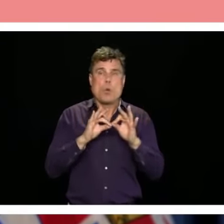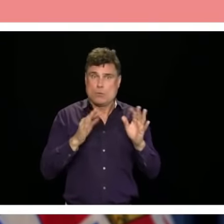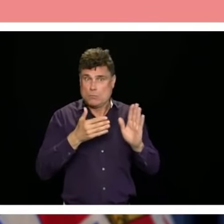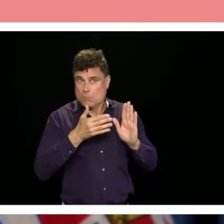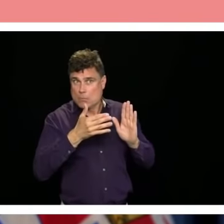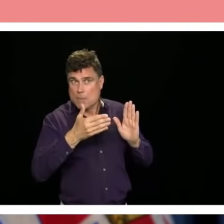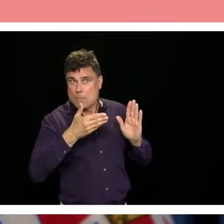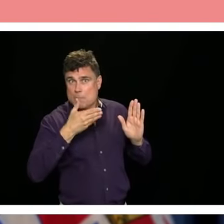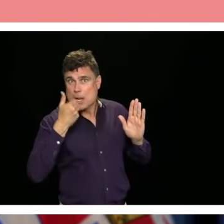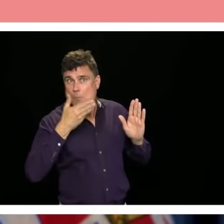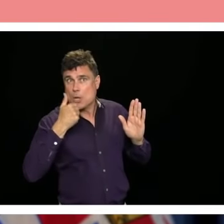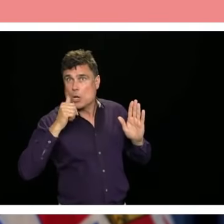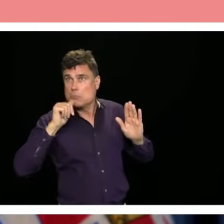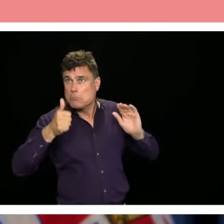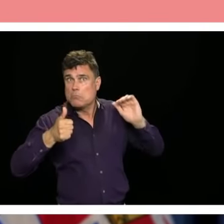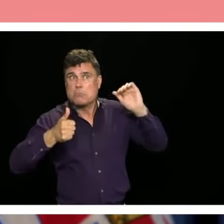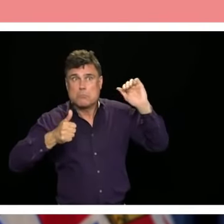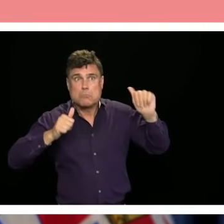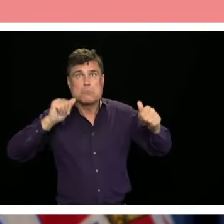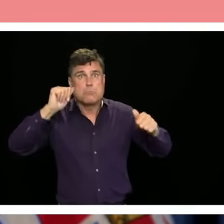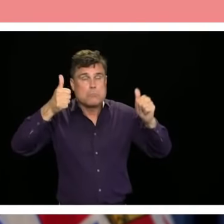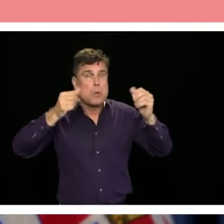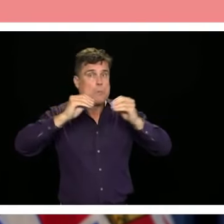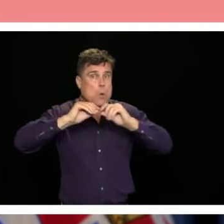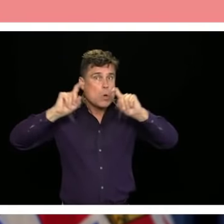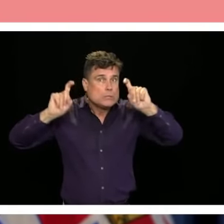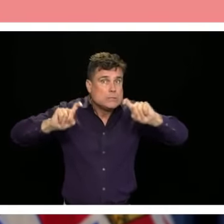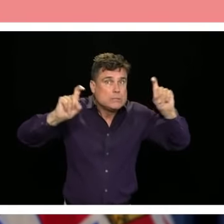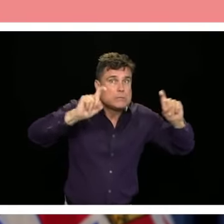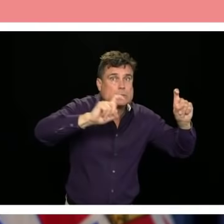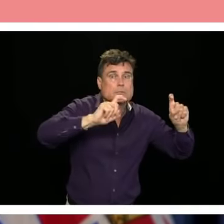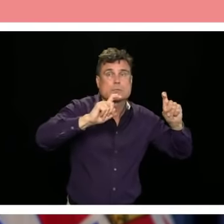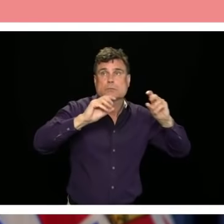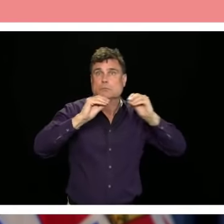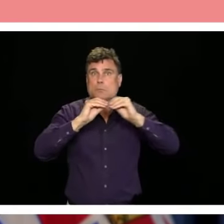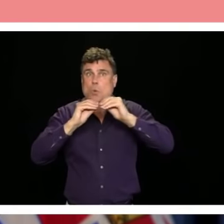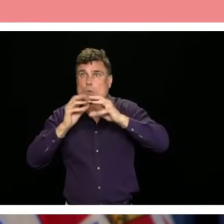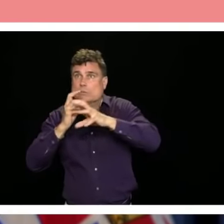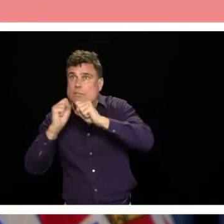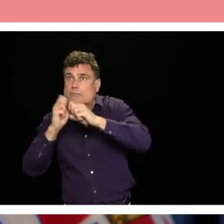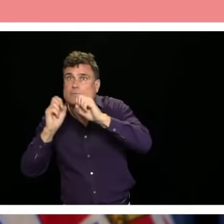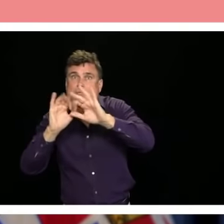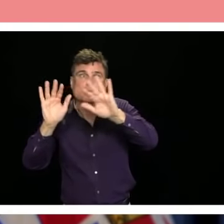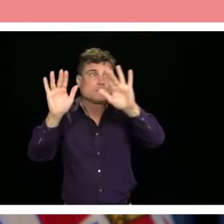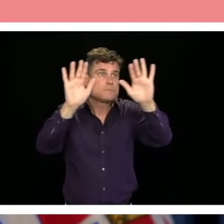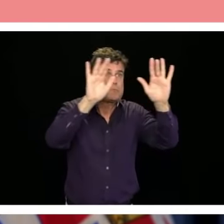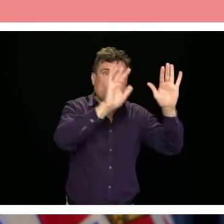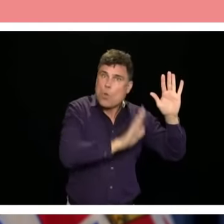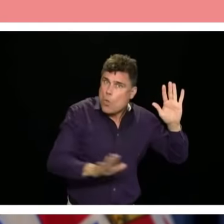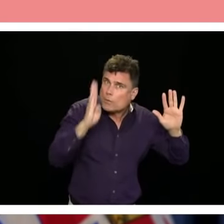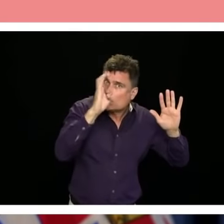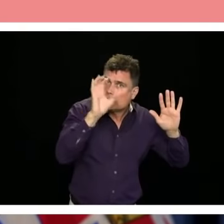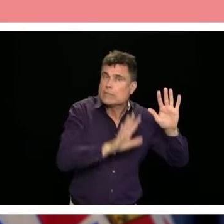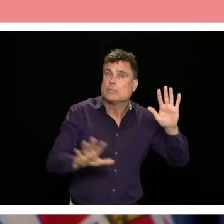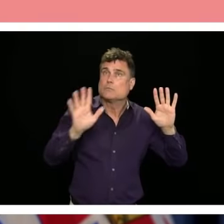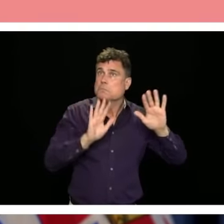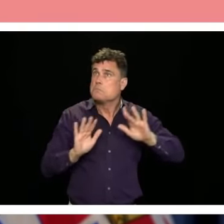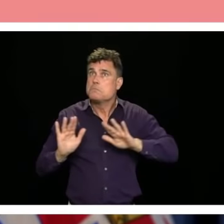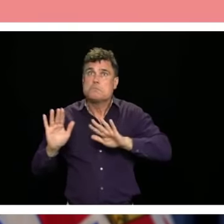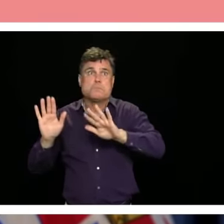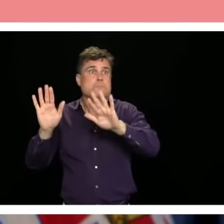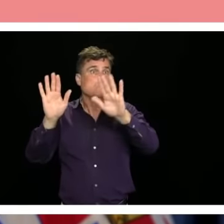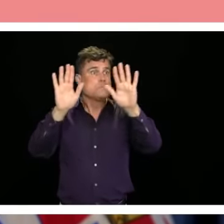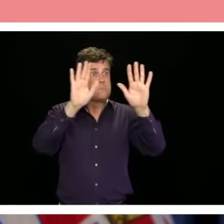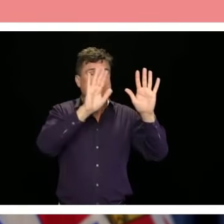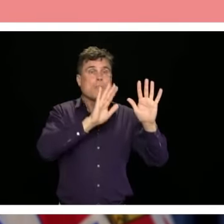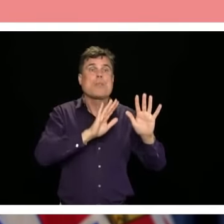They're concerned that if it gets into their community, they won't be able to cope. We don't have the medical support. We still have a very strong network of